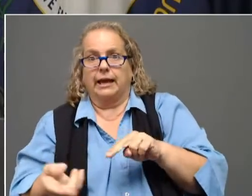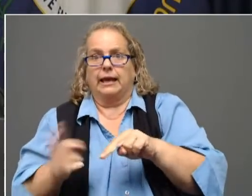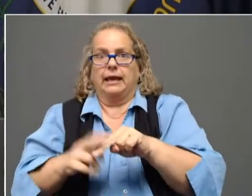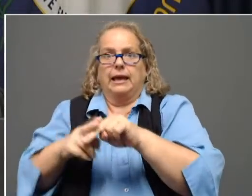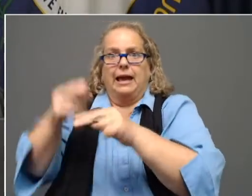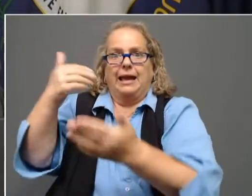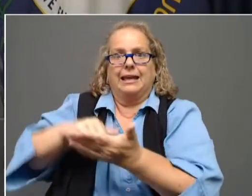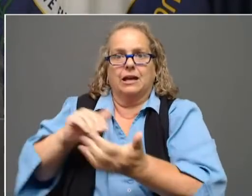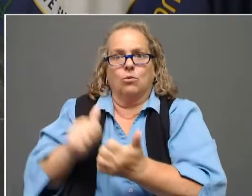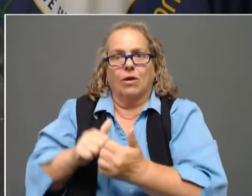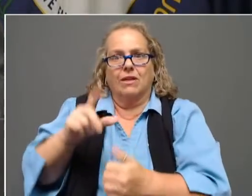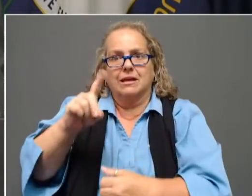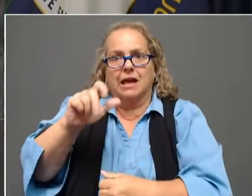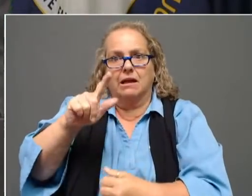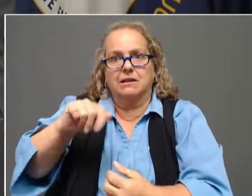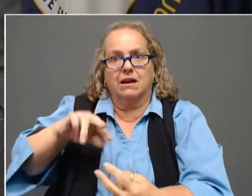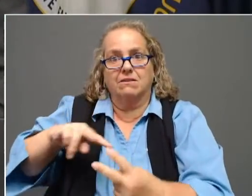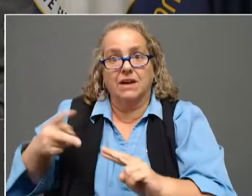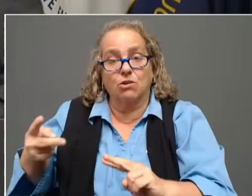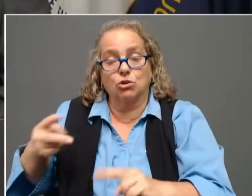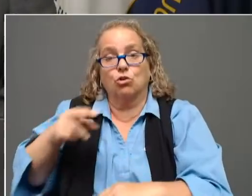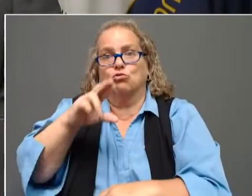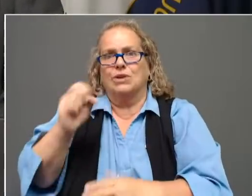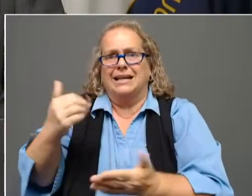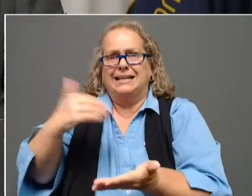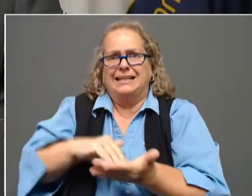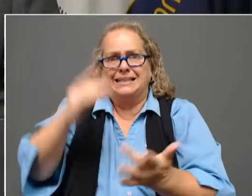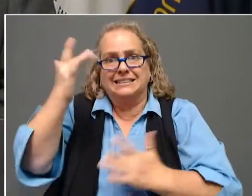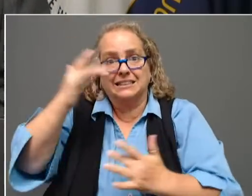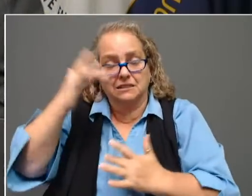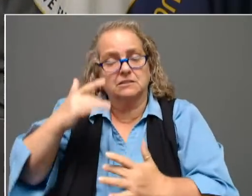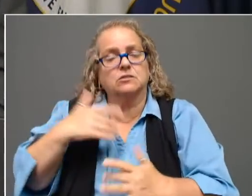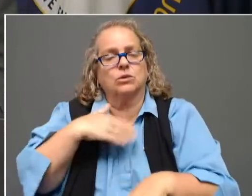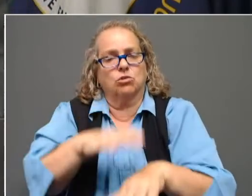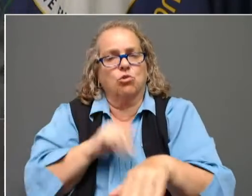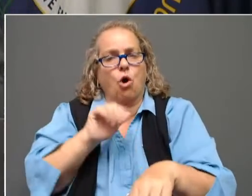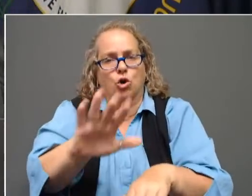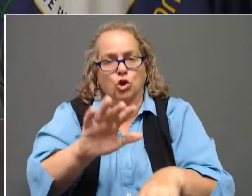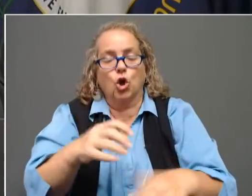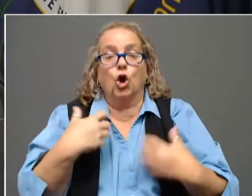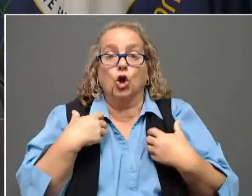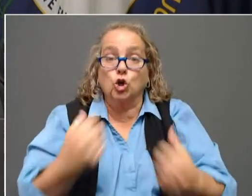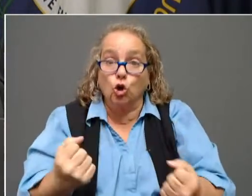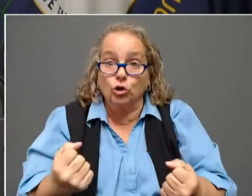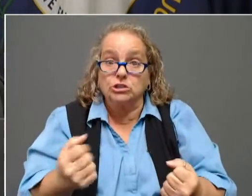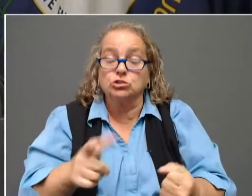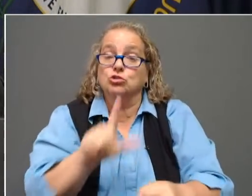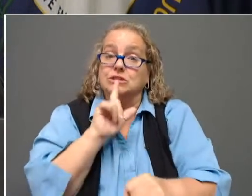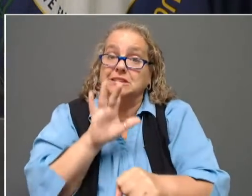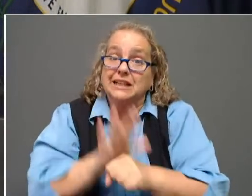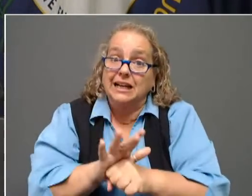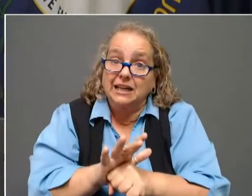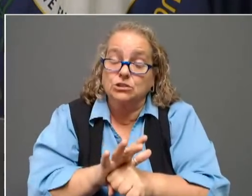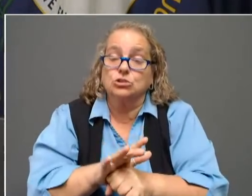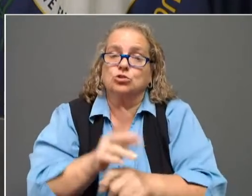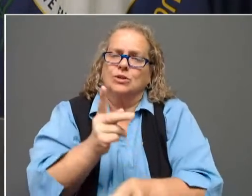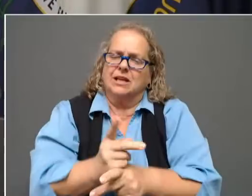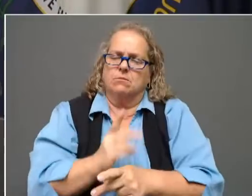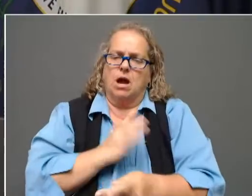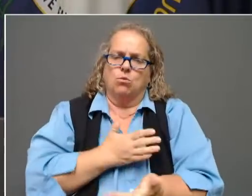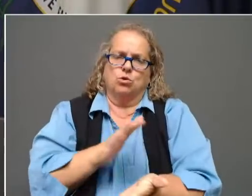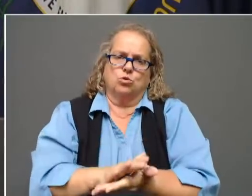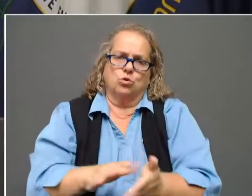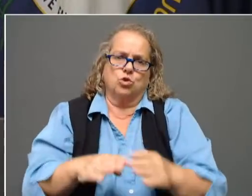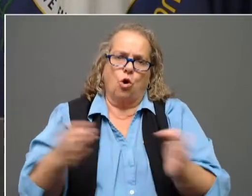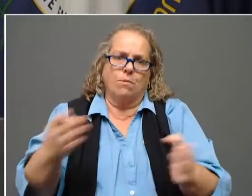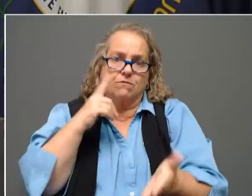need to call once again upon your courage, your dedication, your commitment to keep our schools open for learning this fall.